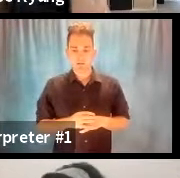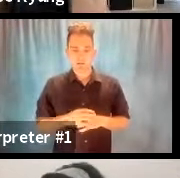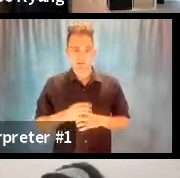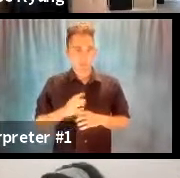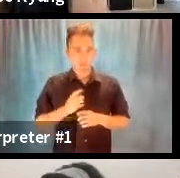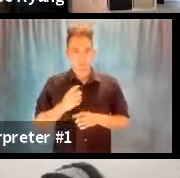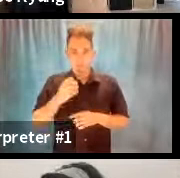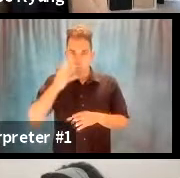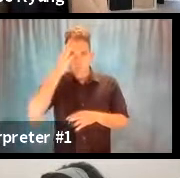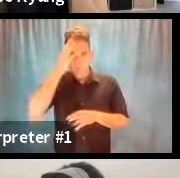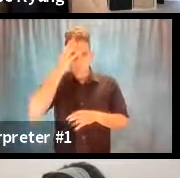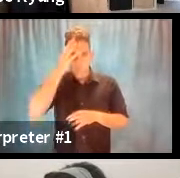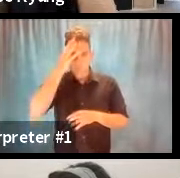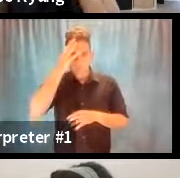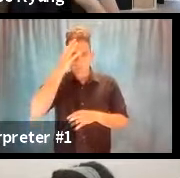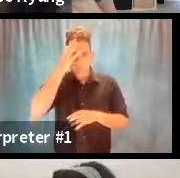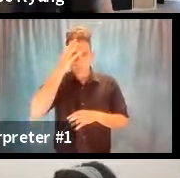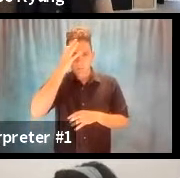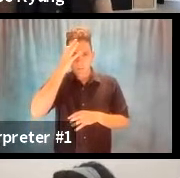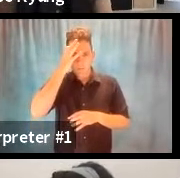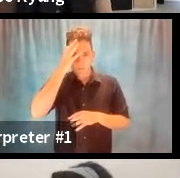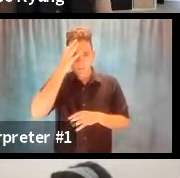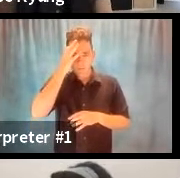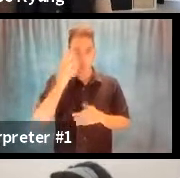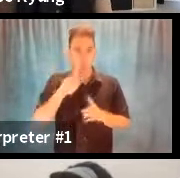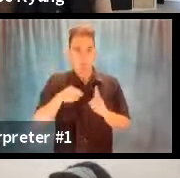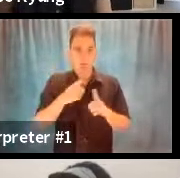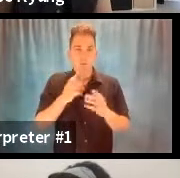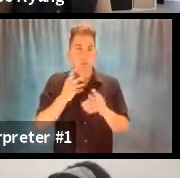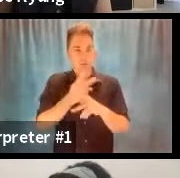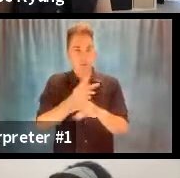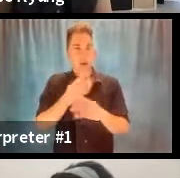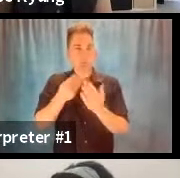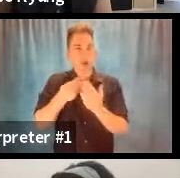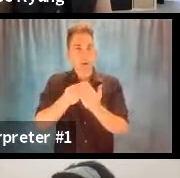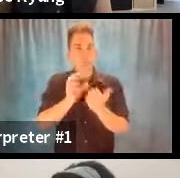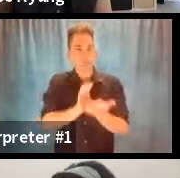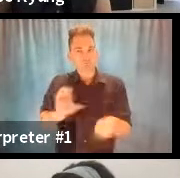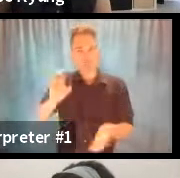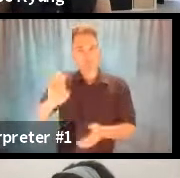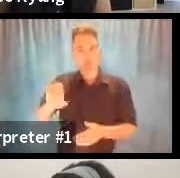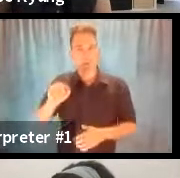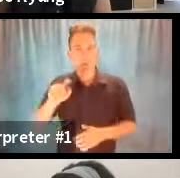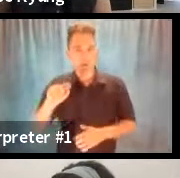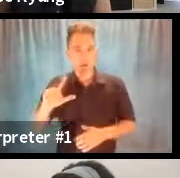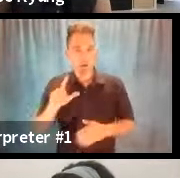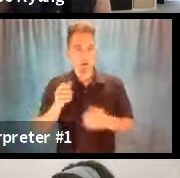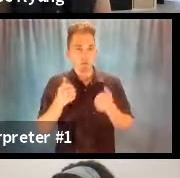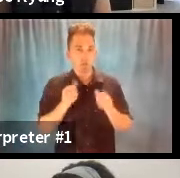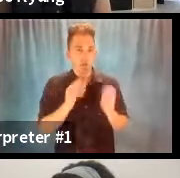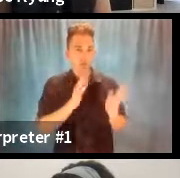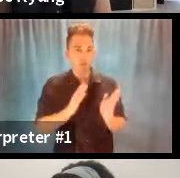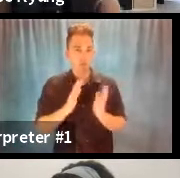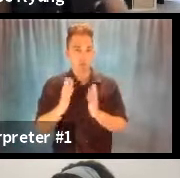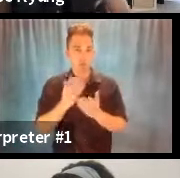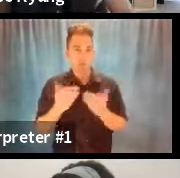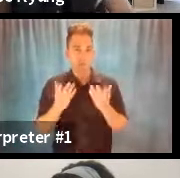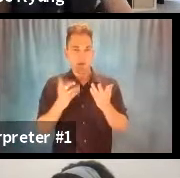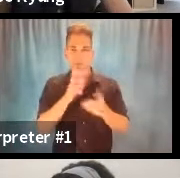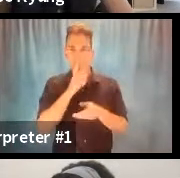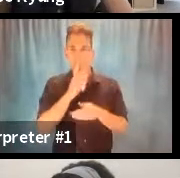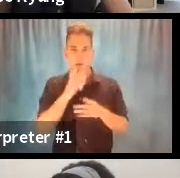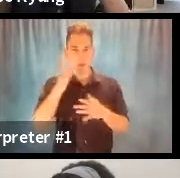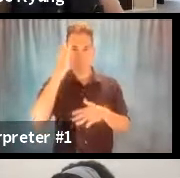influx of money into St. Ouis, to try to plan things collaboratively, because really none of these organizations